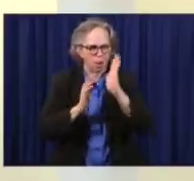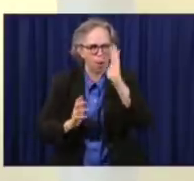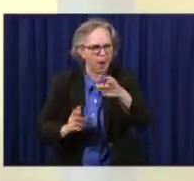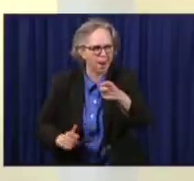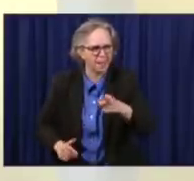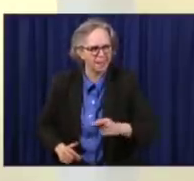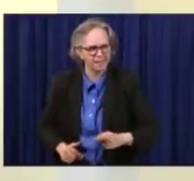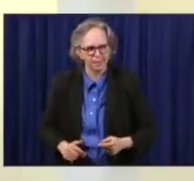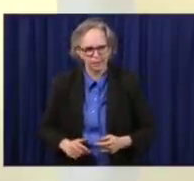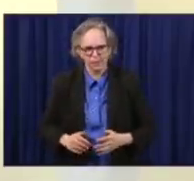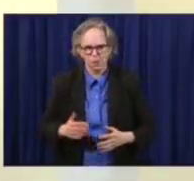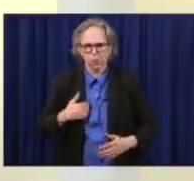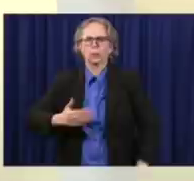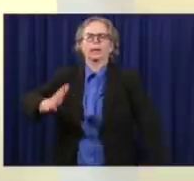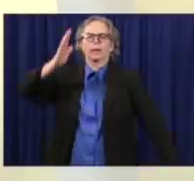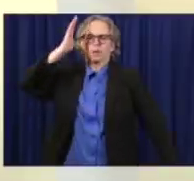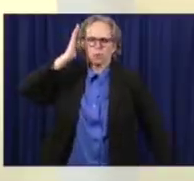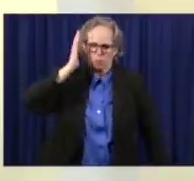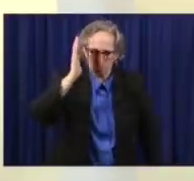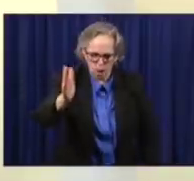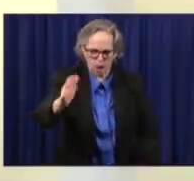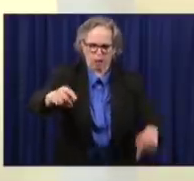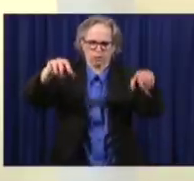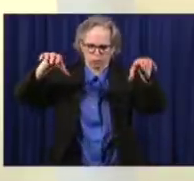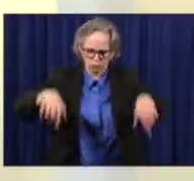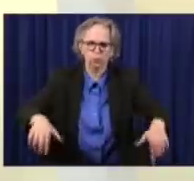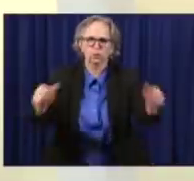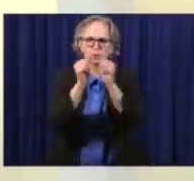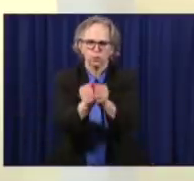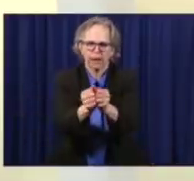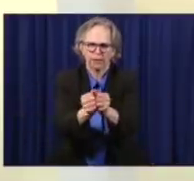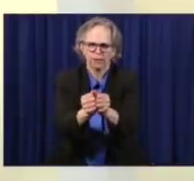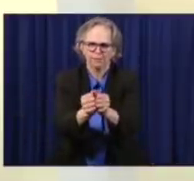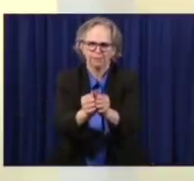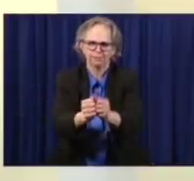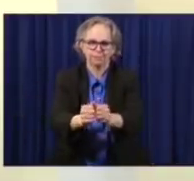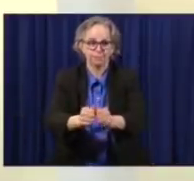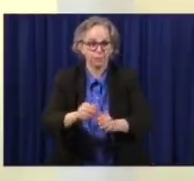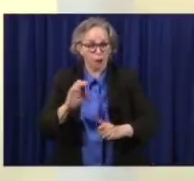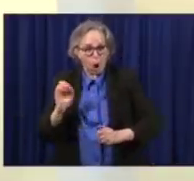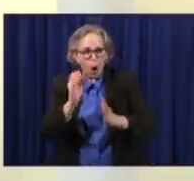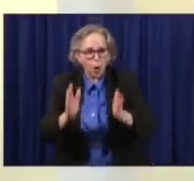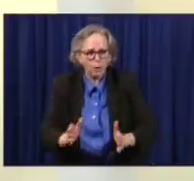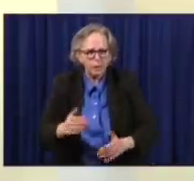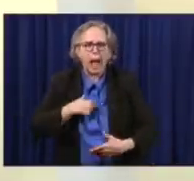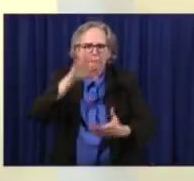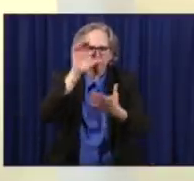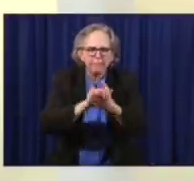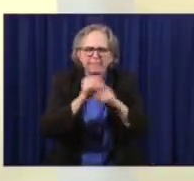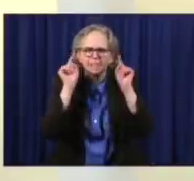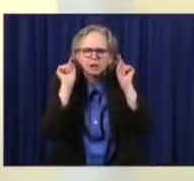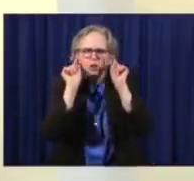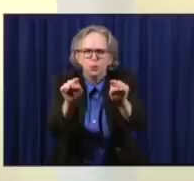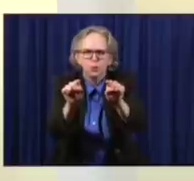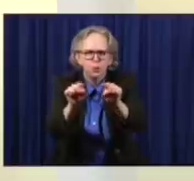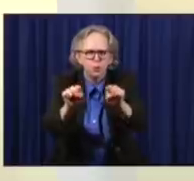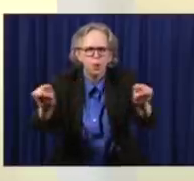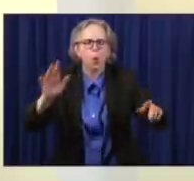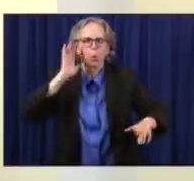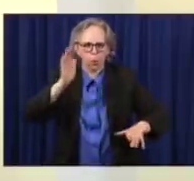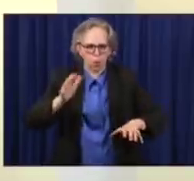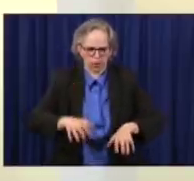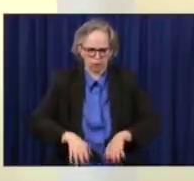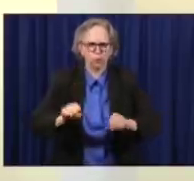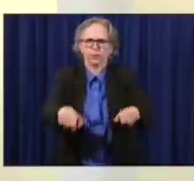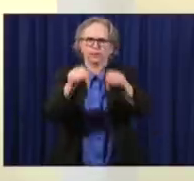we will do this together. And Ohioans, I believe you will do this together. We will